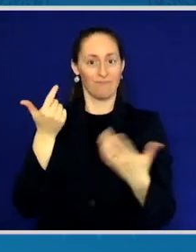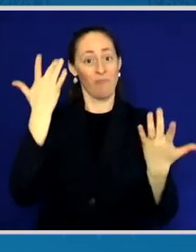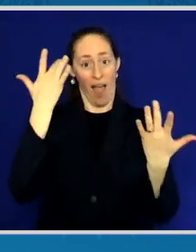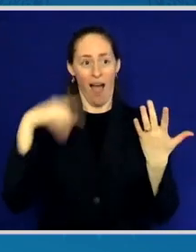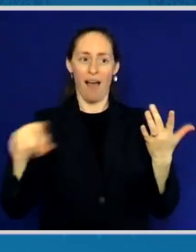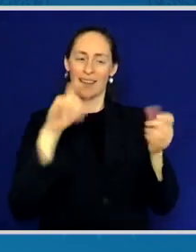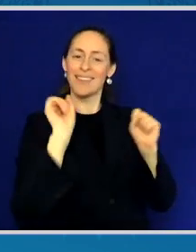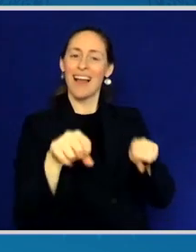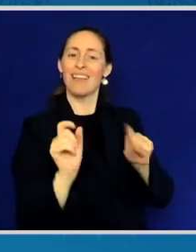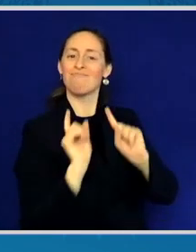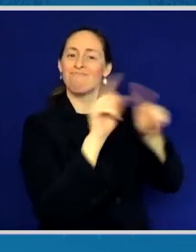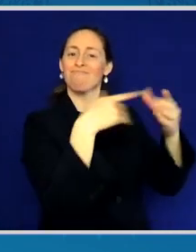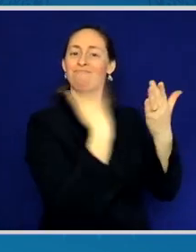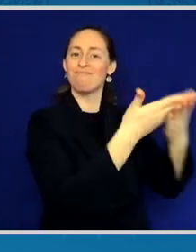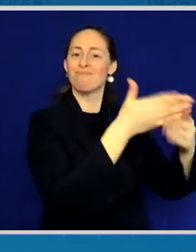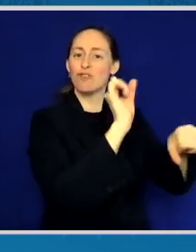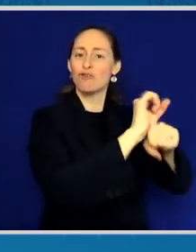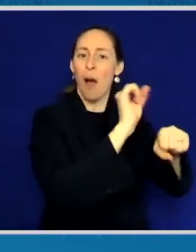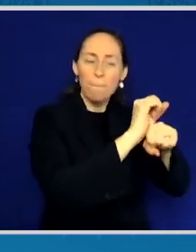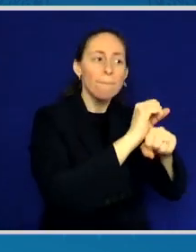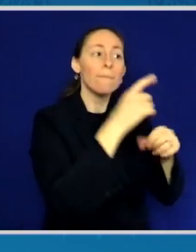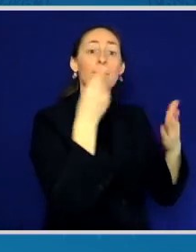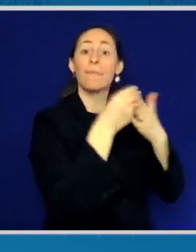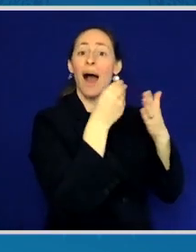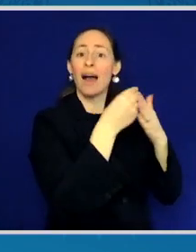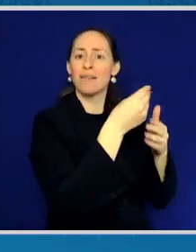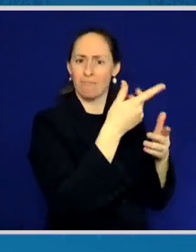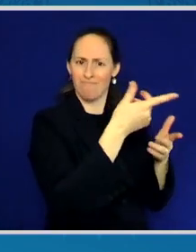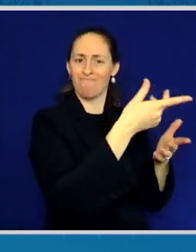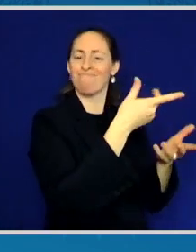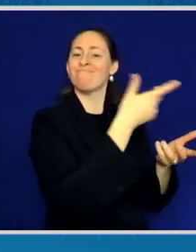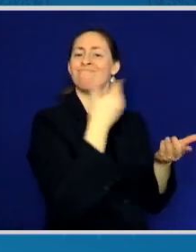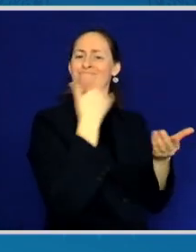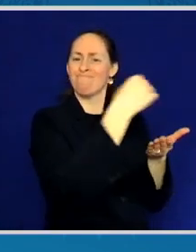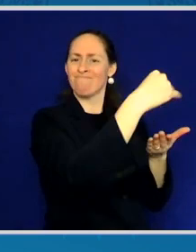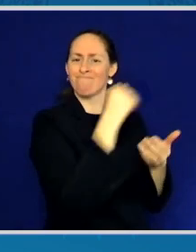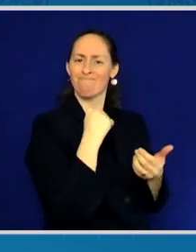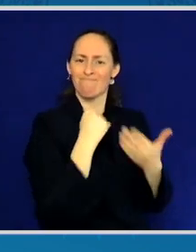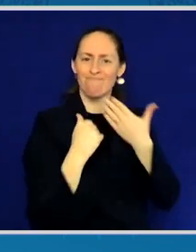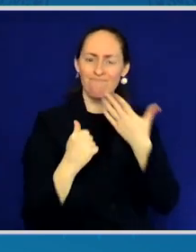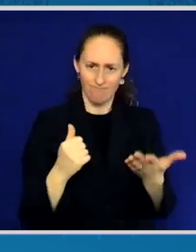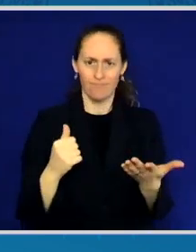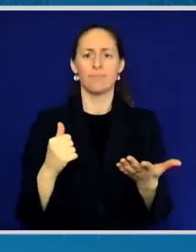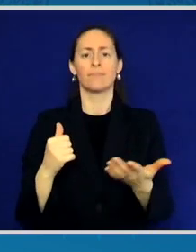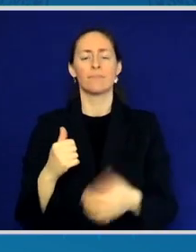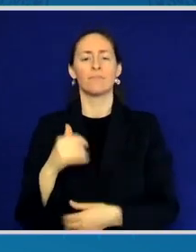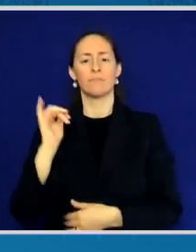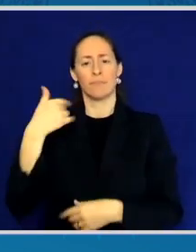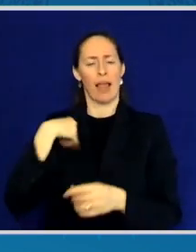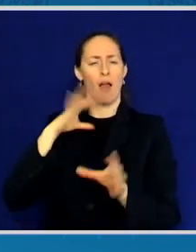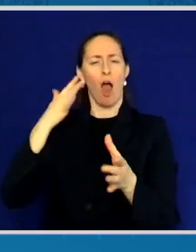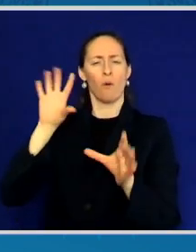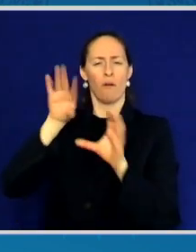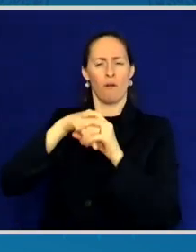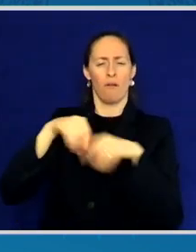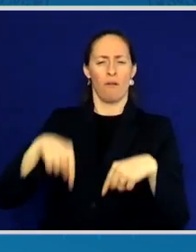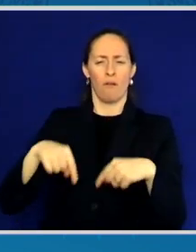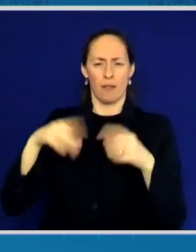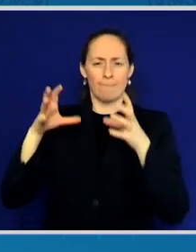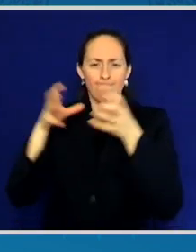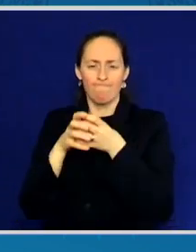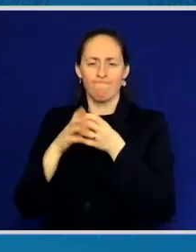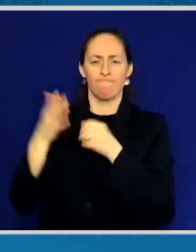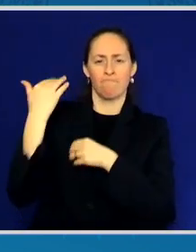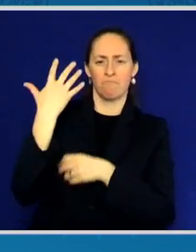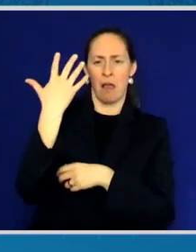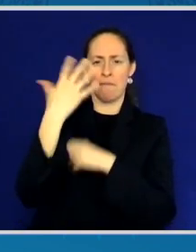And a small story, when I started at the Chamber about 5.5 years ago, I was having conversations with CEO